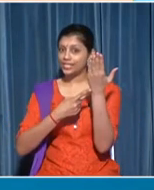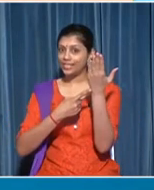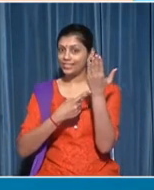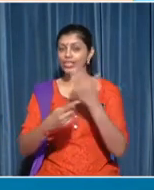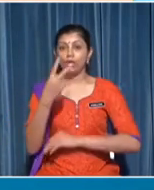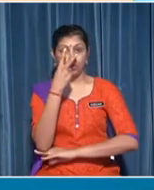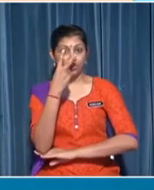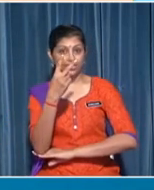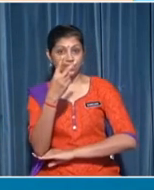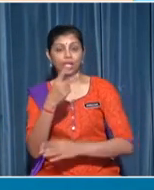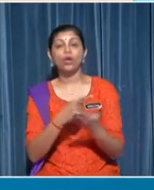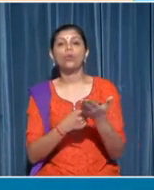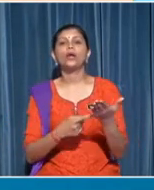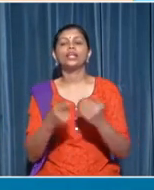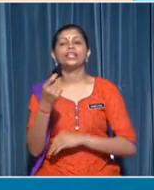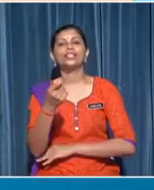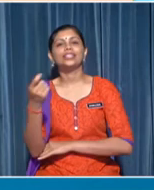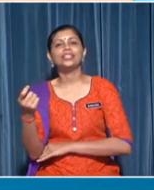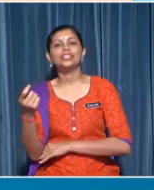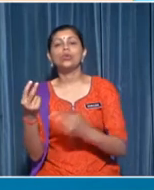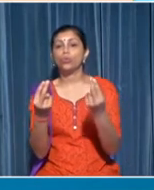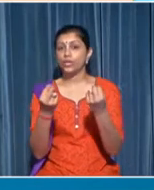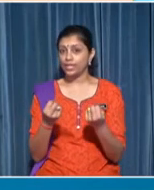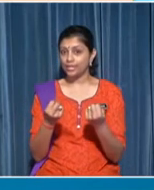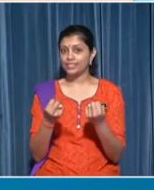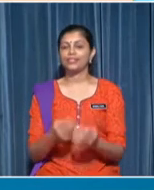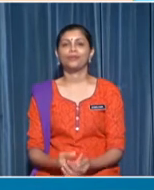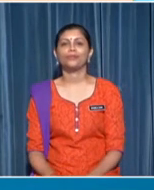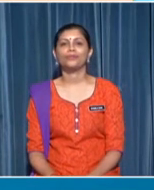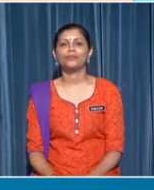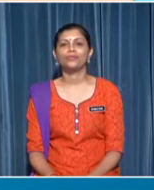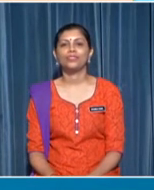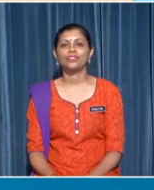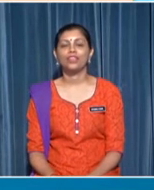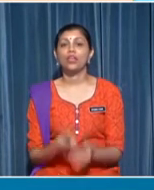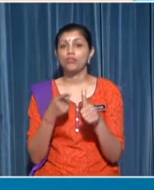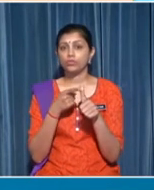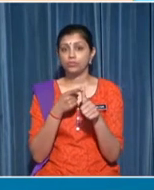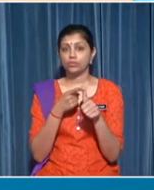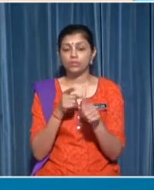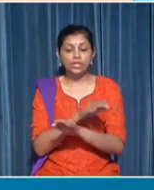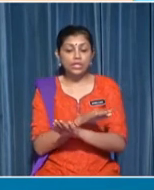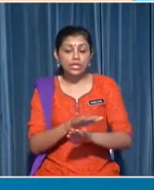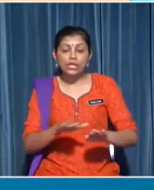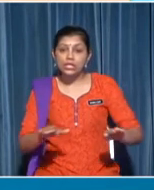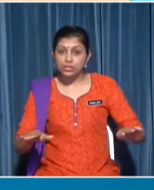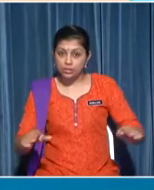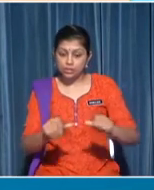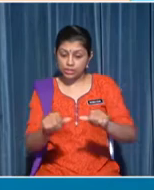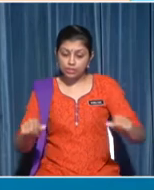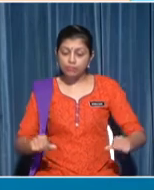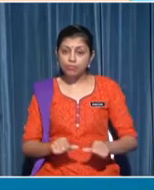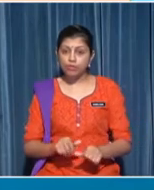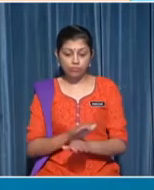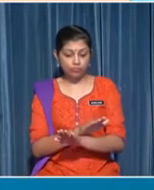see what are the things that we need. First of all, you need a clear space, of course. You